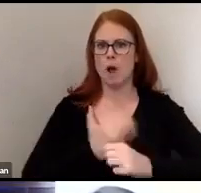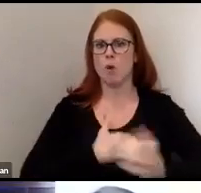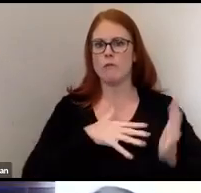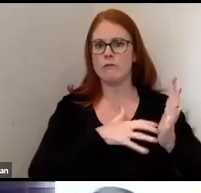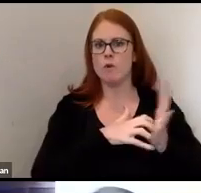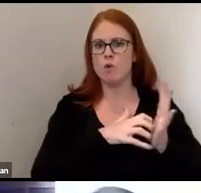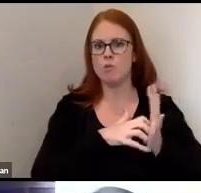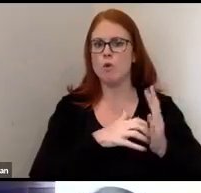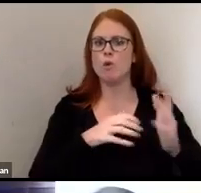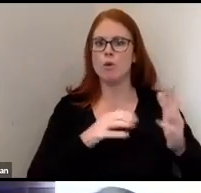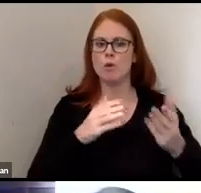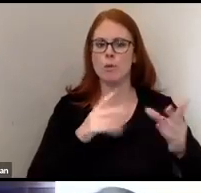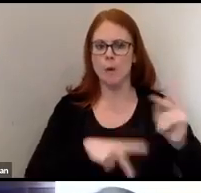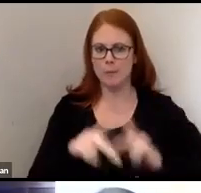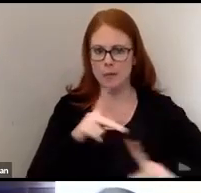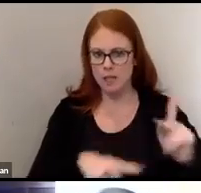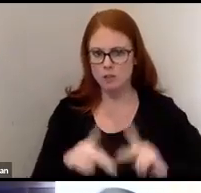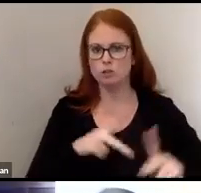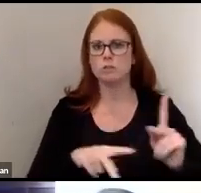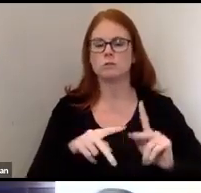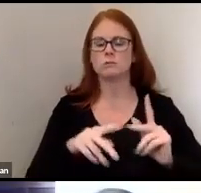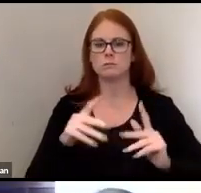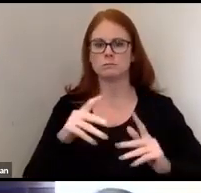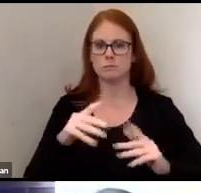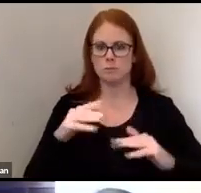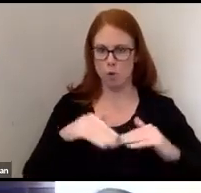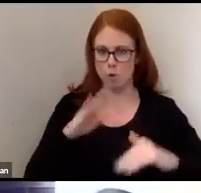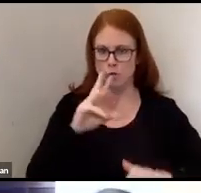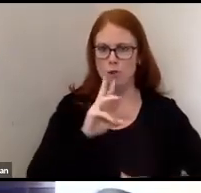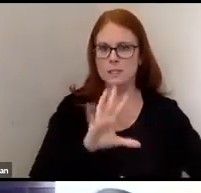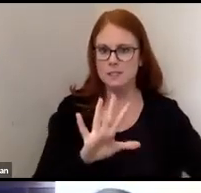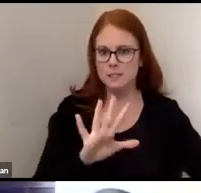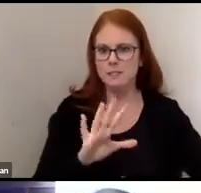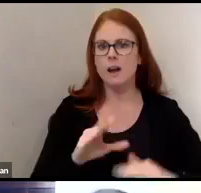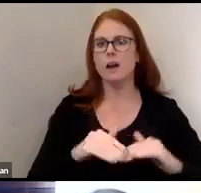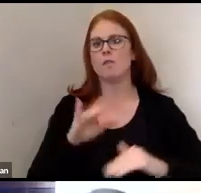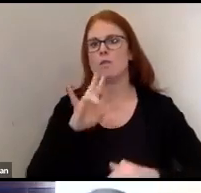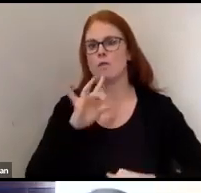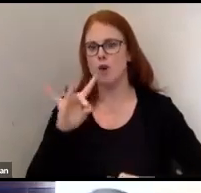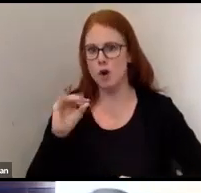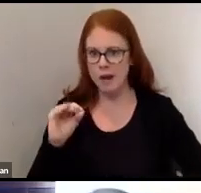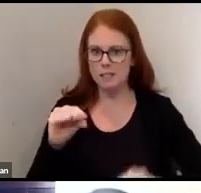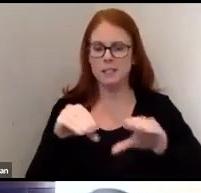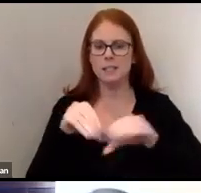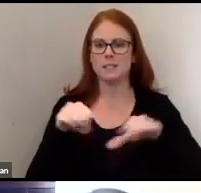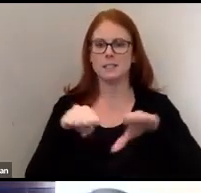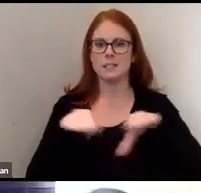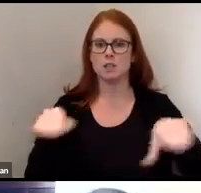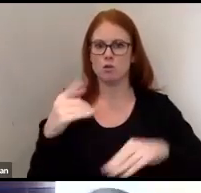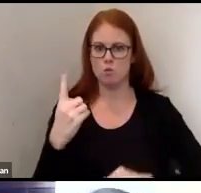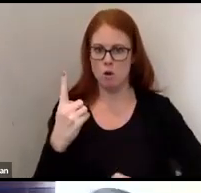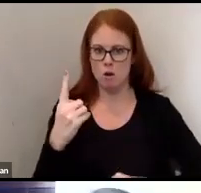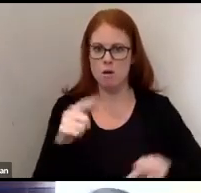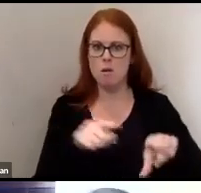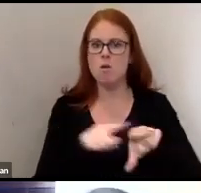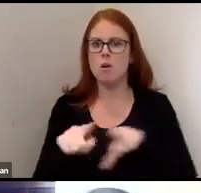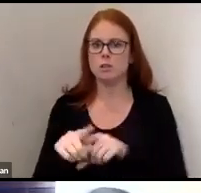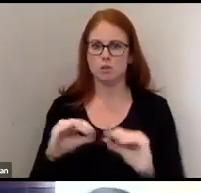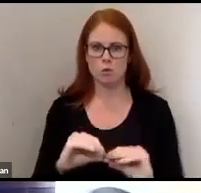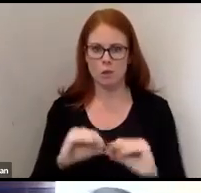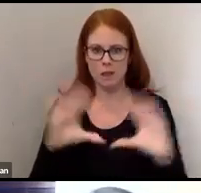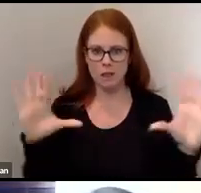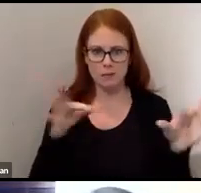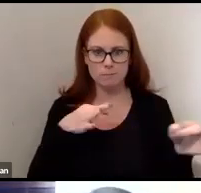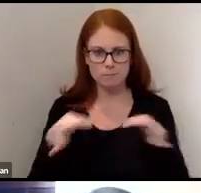population, hence the focus on the 65 plus in our tier one. We also have been very clear